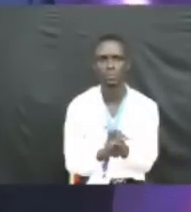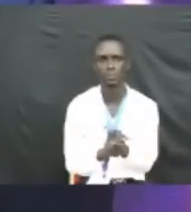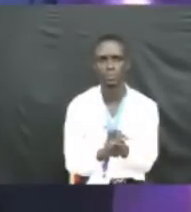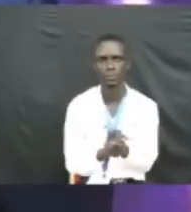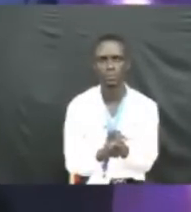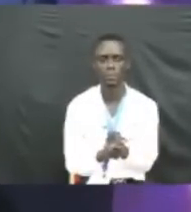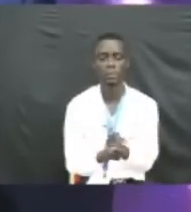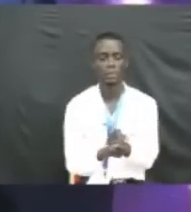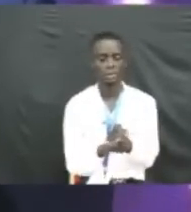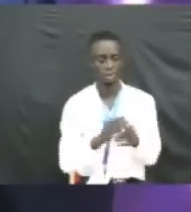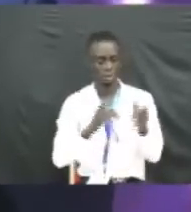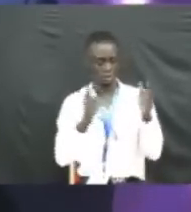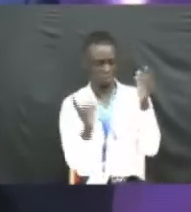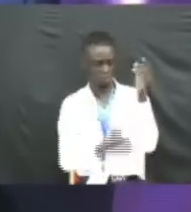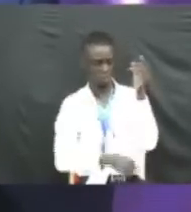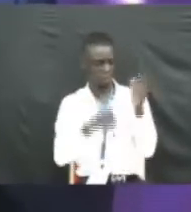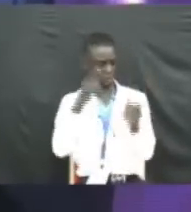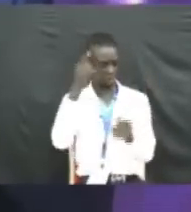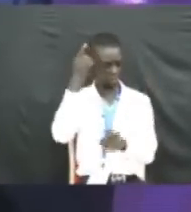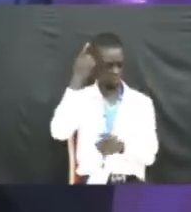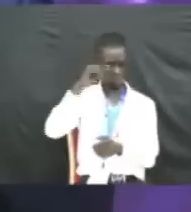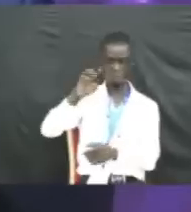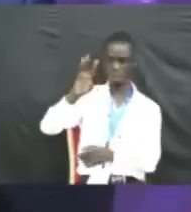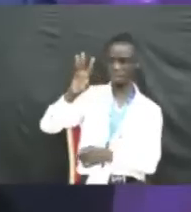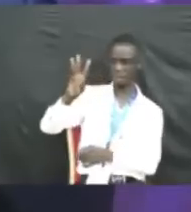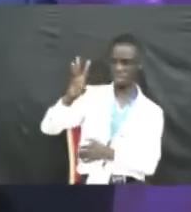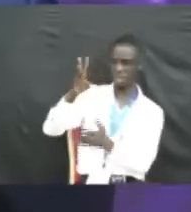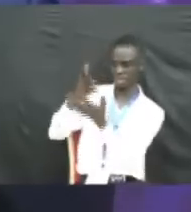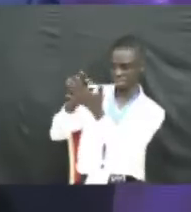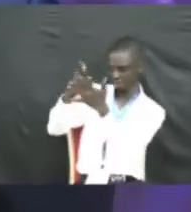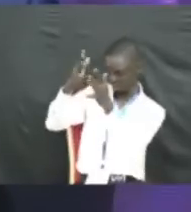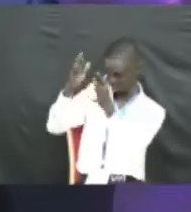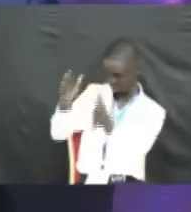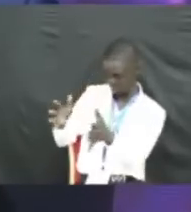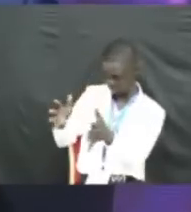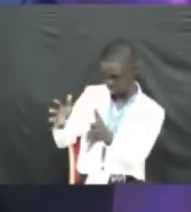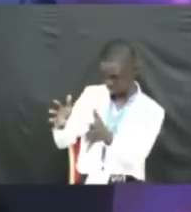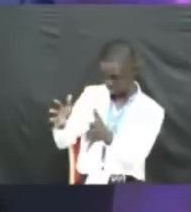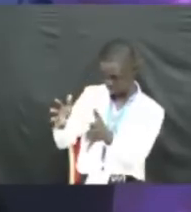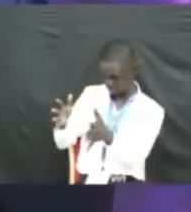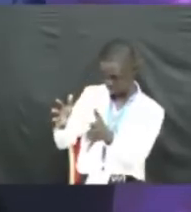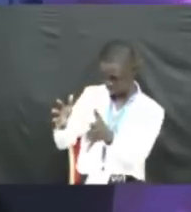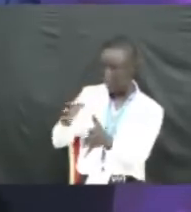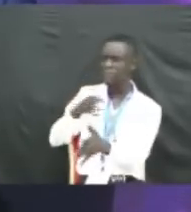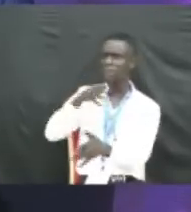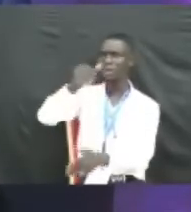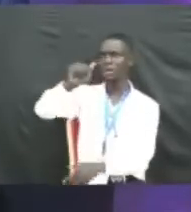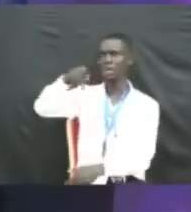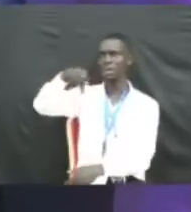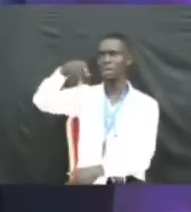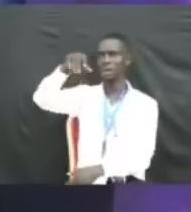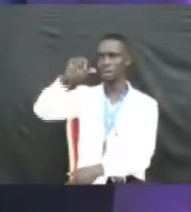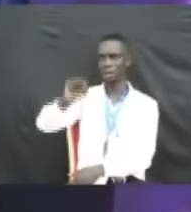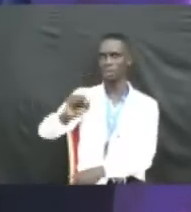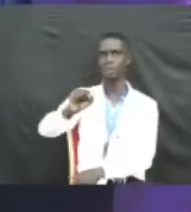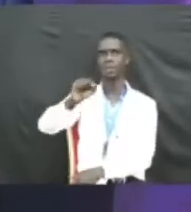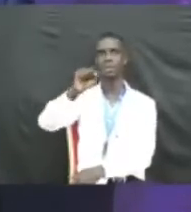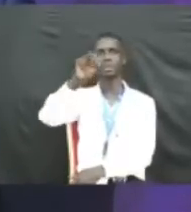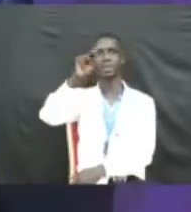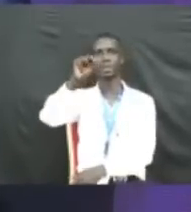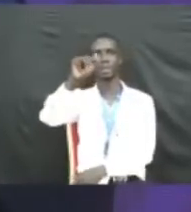The penalties for six inmates were born by the general secretary, Apostle Alexander Nayakumi